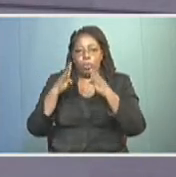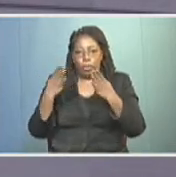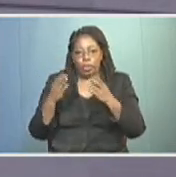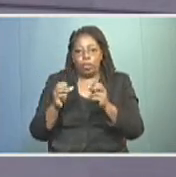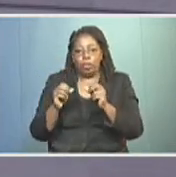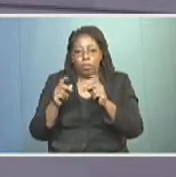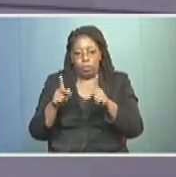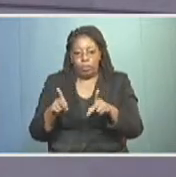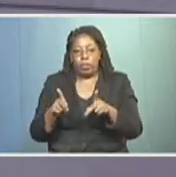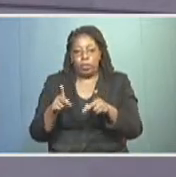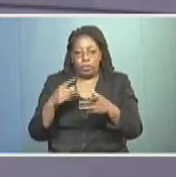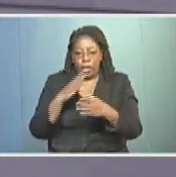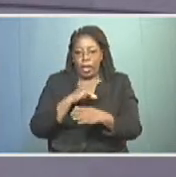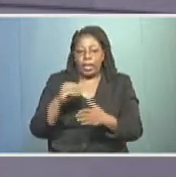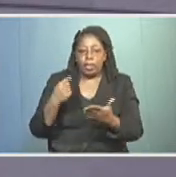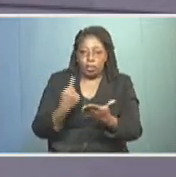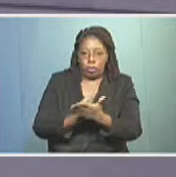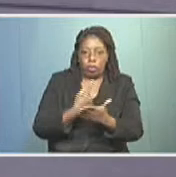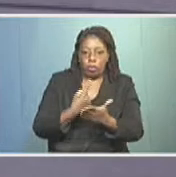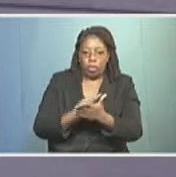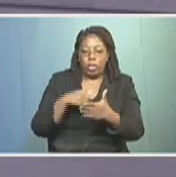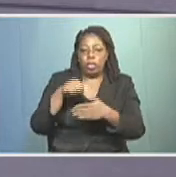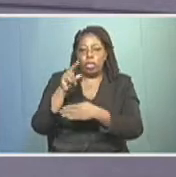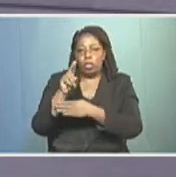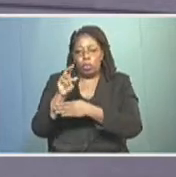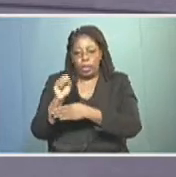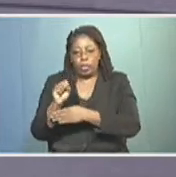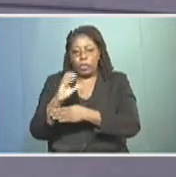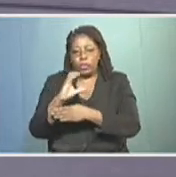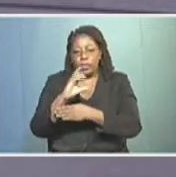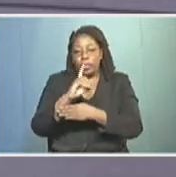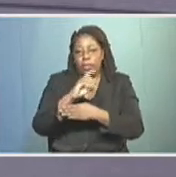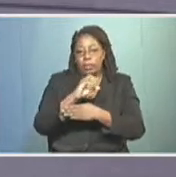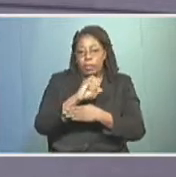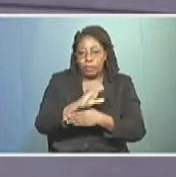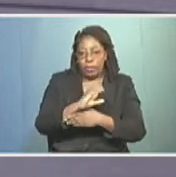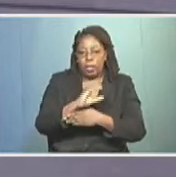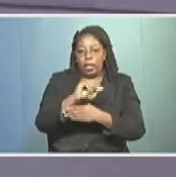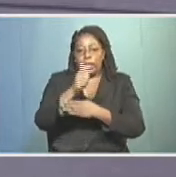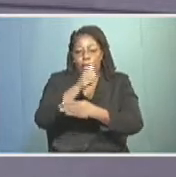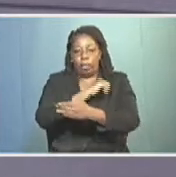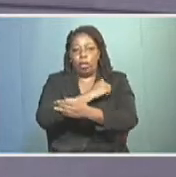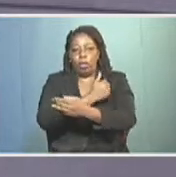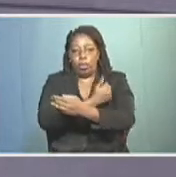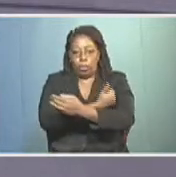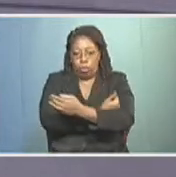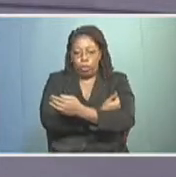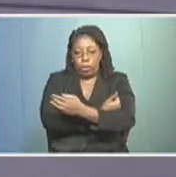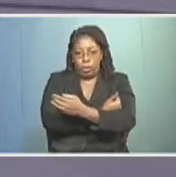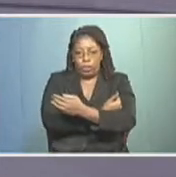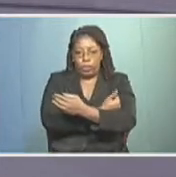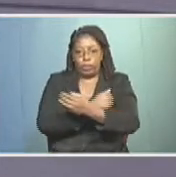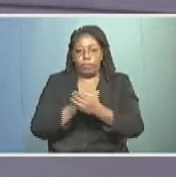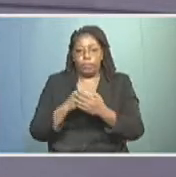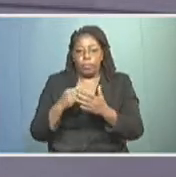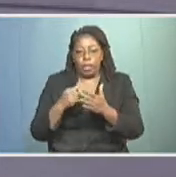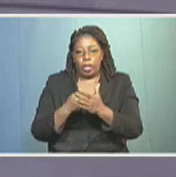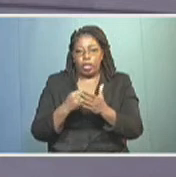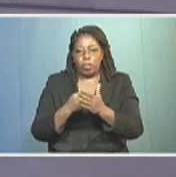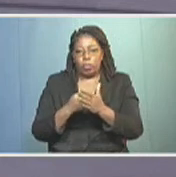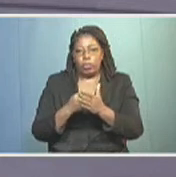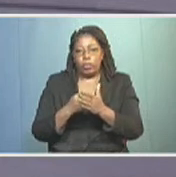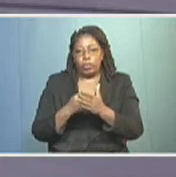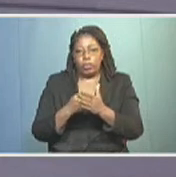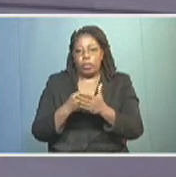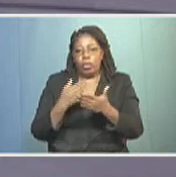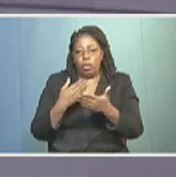our multiple discussions in the United States with the CDC and various authorities. And it really was a groundbreaking